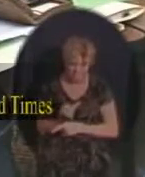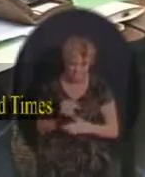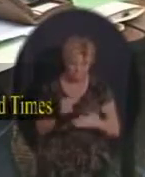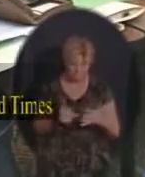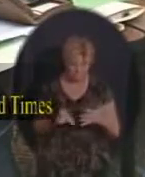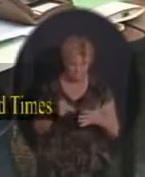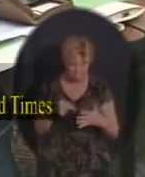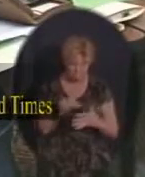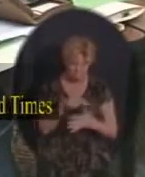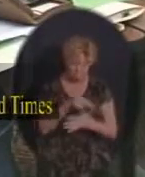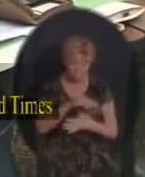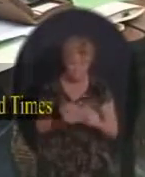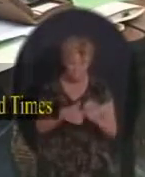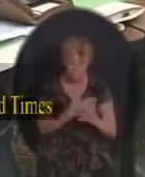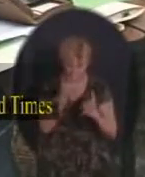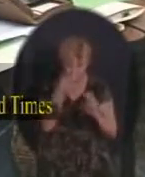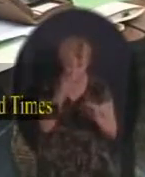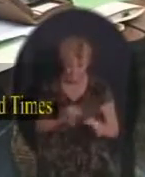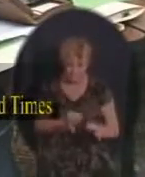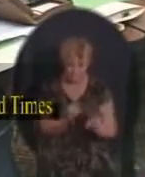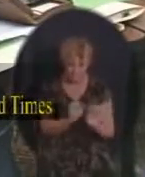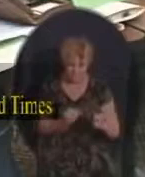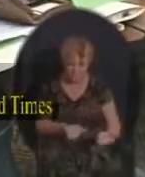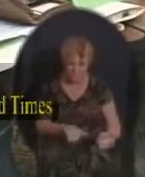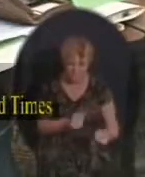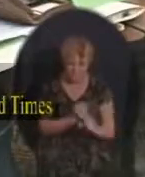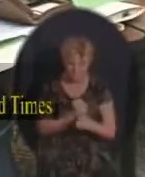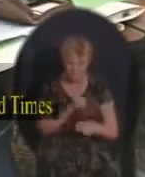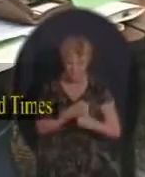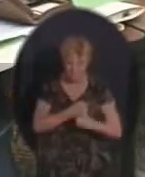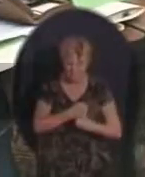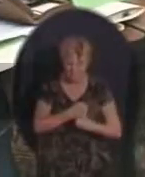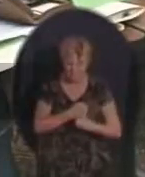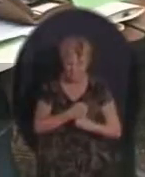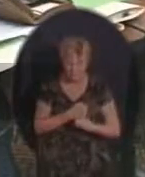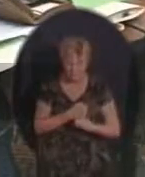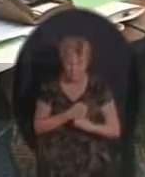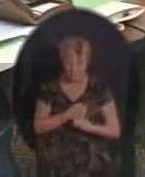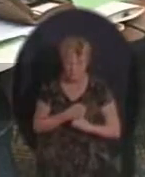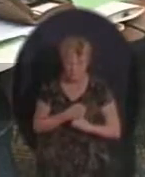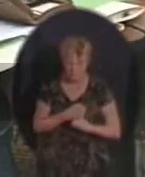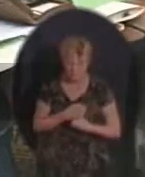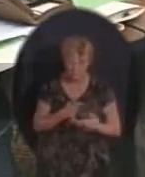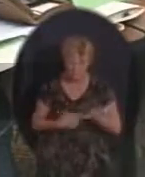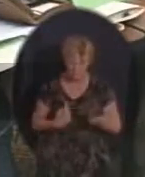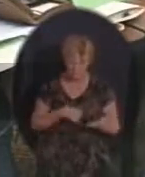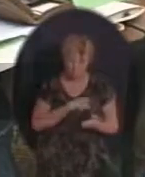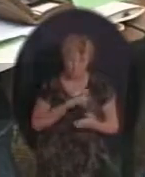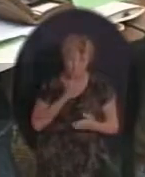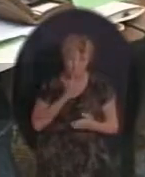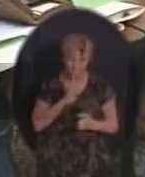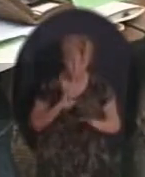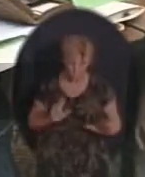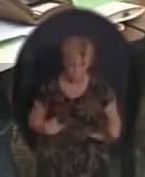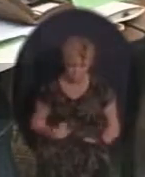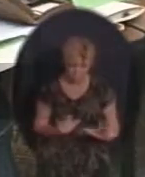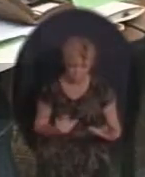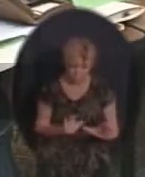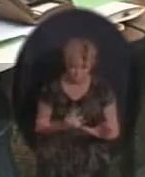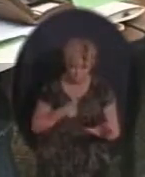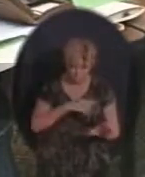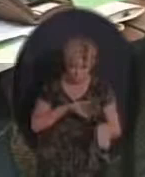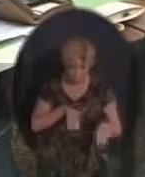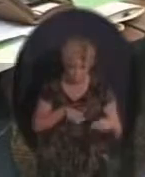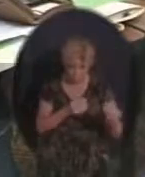be made. And what we will be doing, and this will be coming out more clearly at the end of June, but we will be providing you,